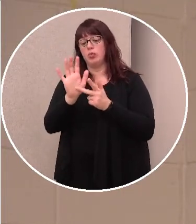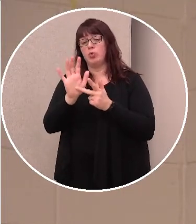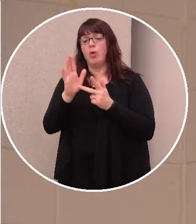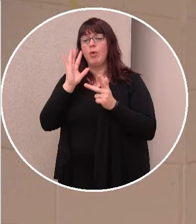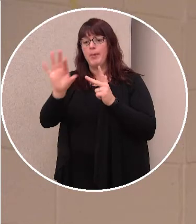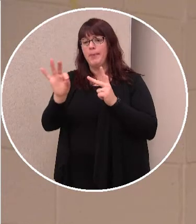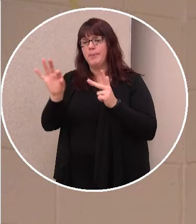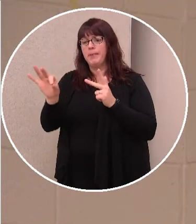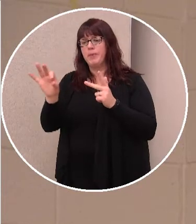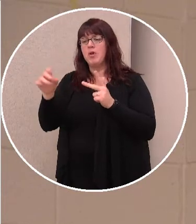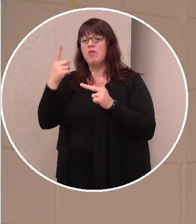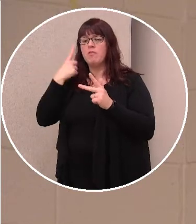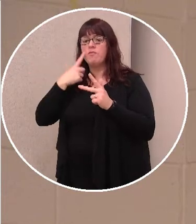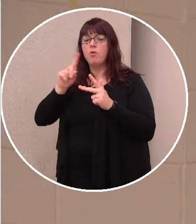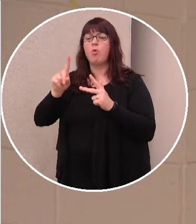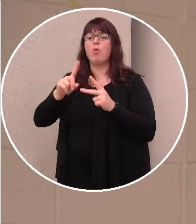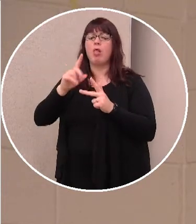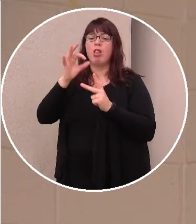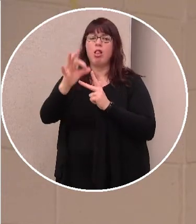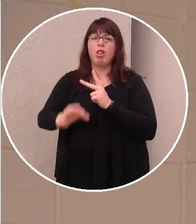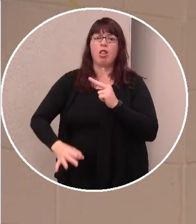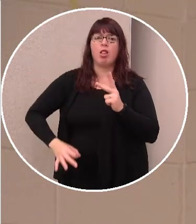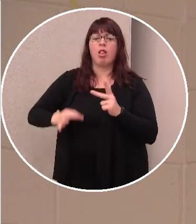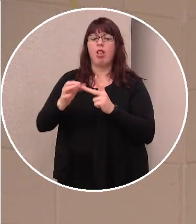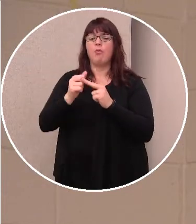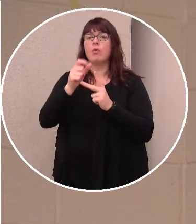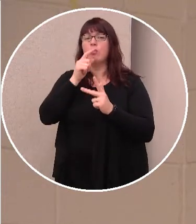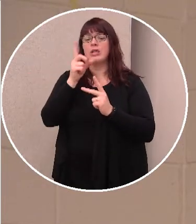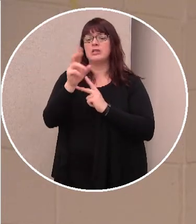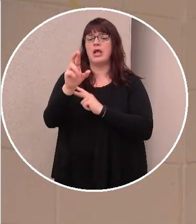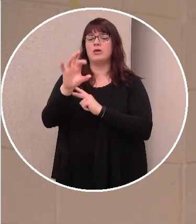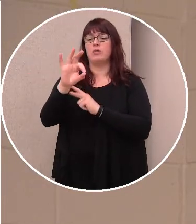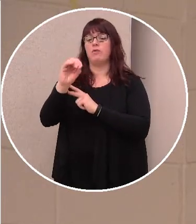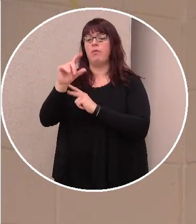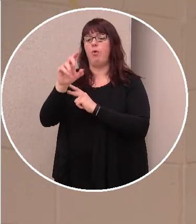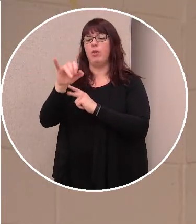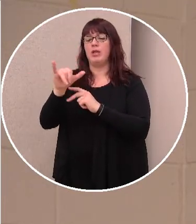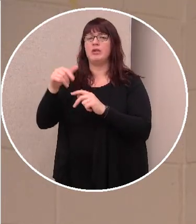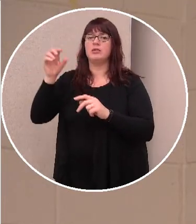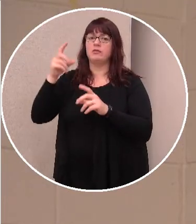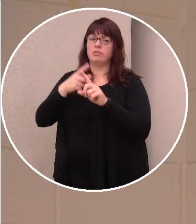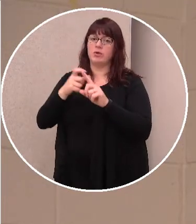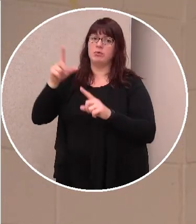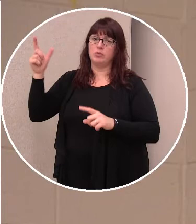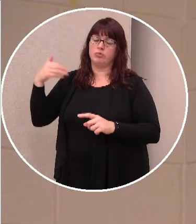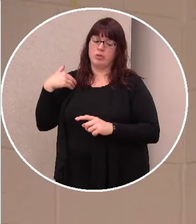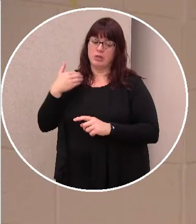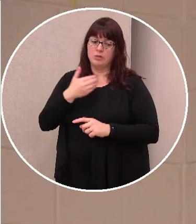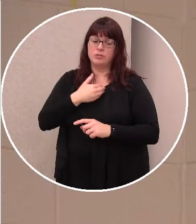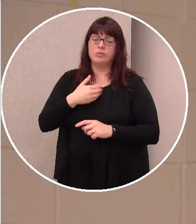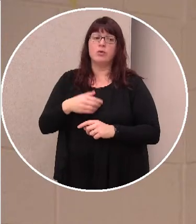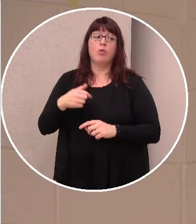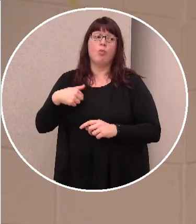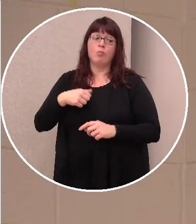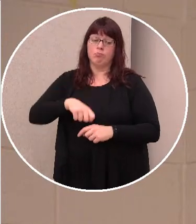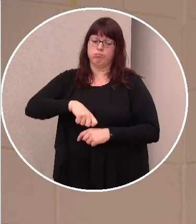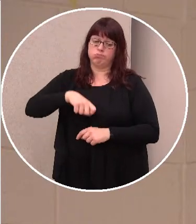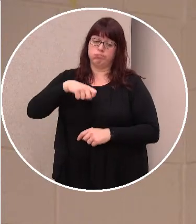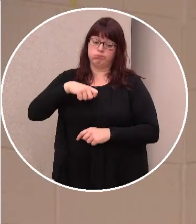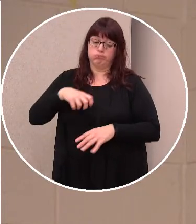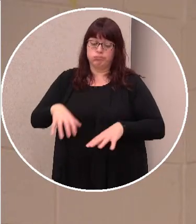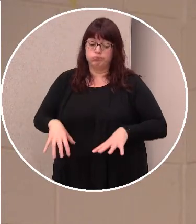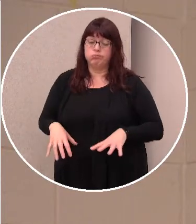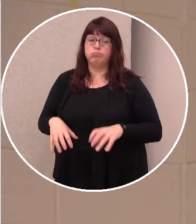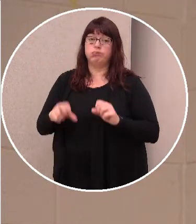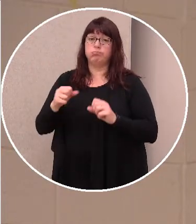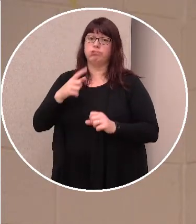initial launch for this partnership with Dr. Fullen. So this is, we're particularly proud of this initiative, very grateful